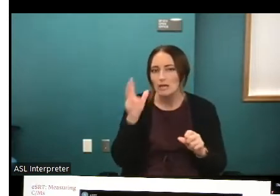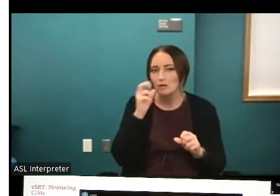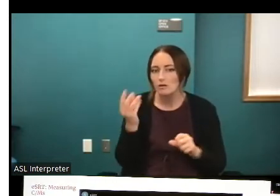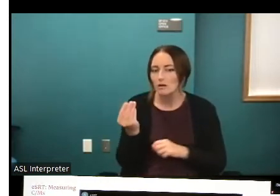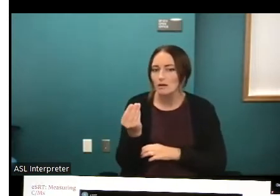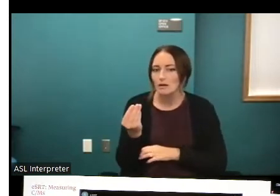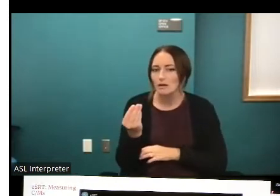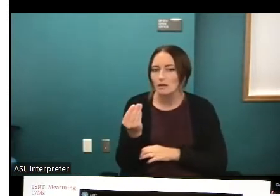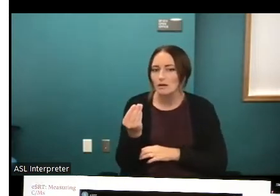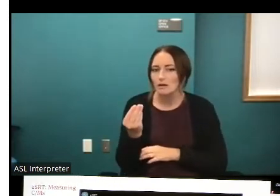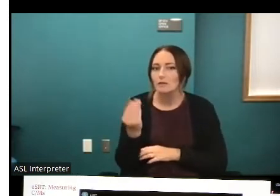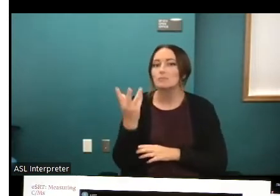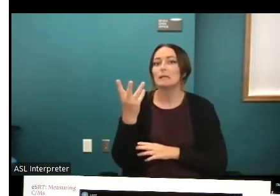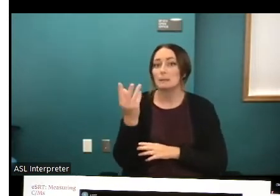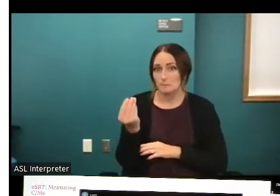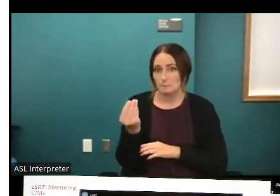goes.